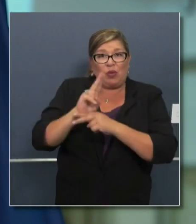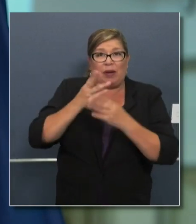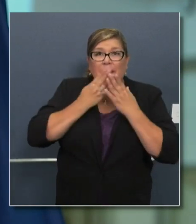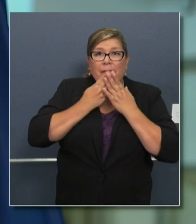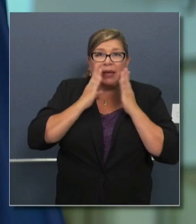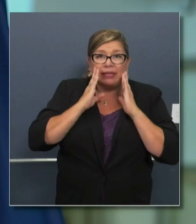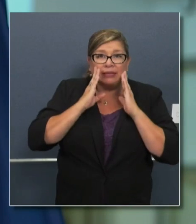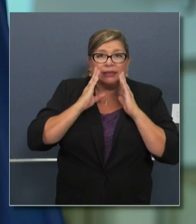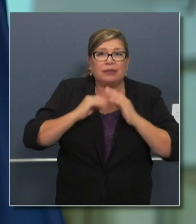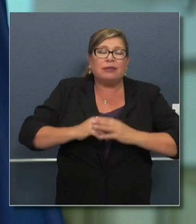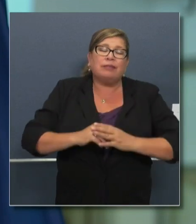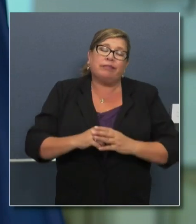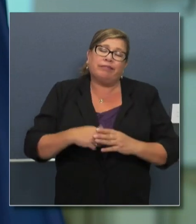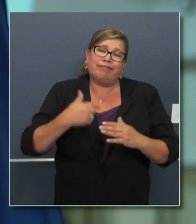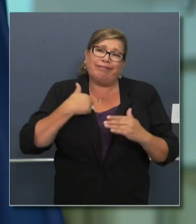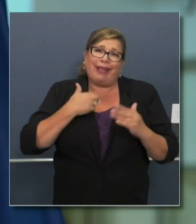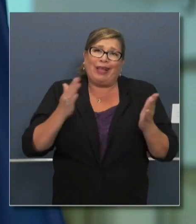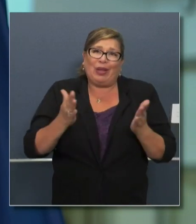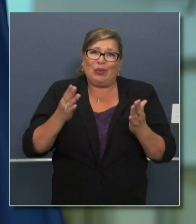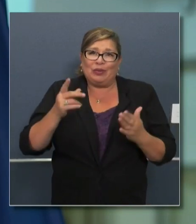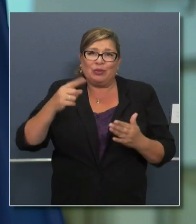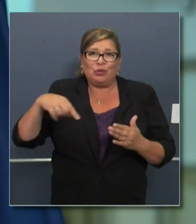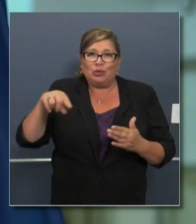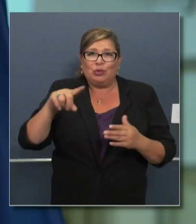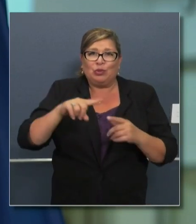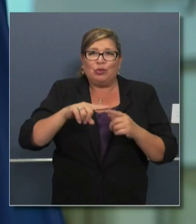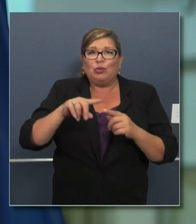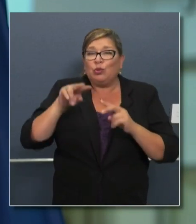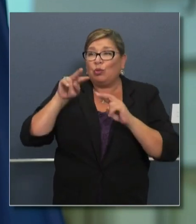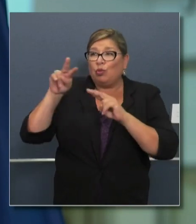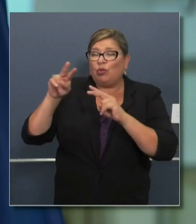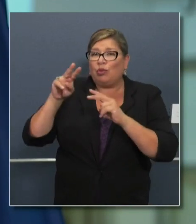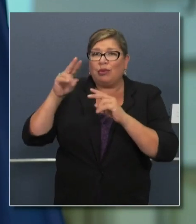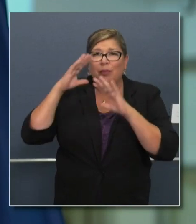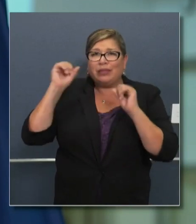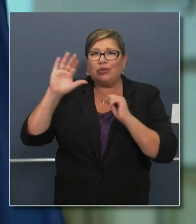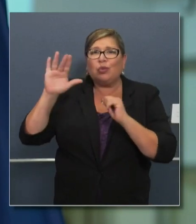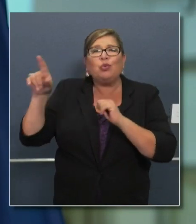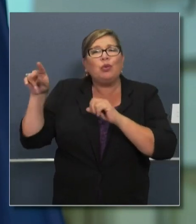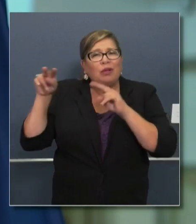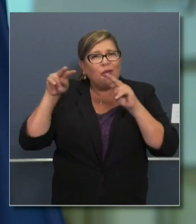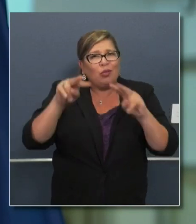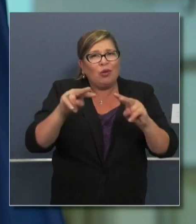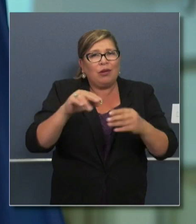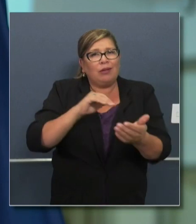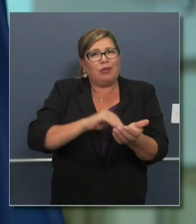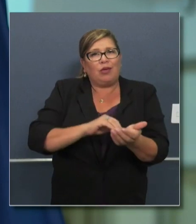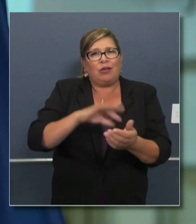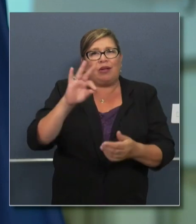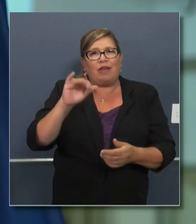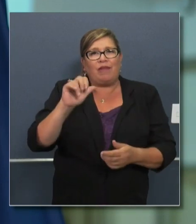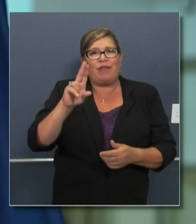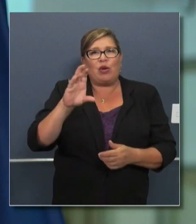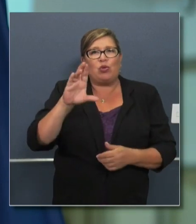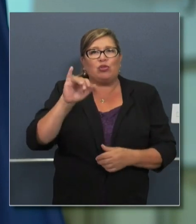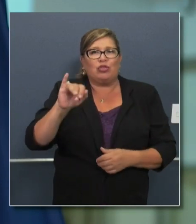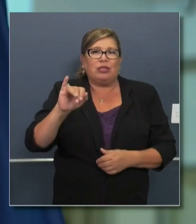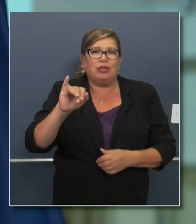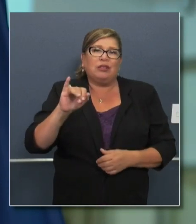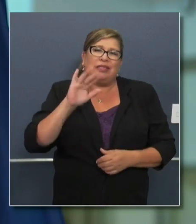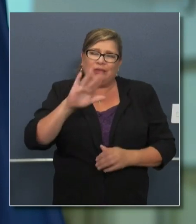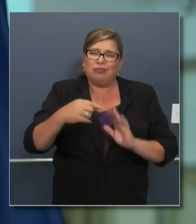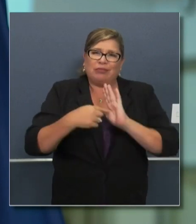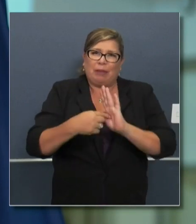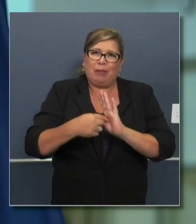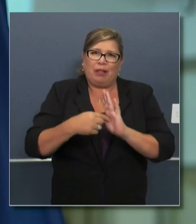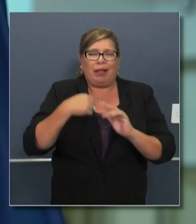encourage those watching to look at the example of Dr. Fauci. That would be my response to that question.